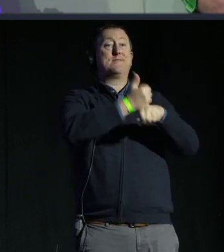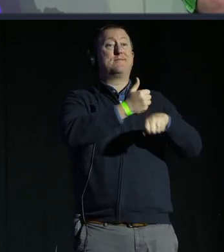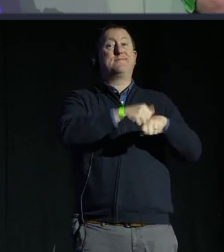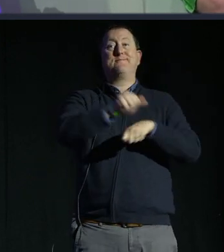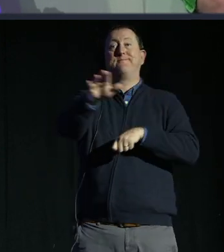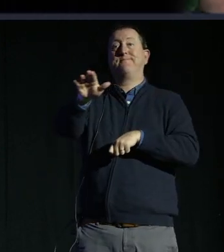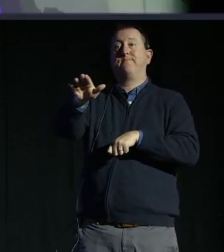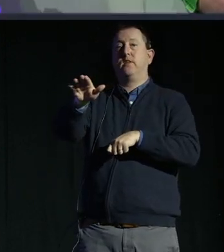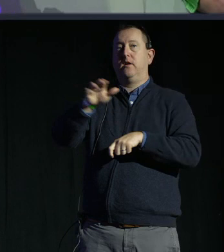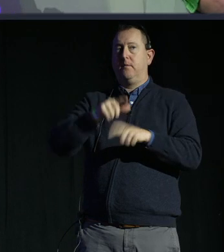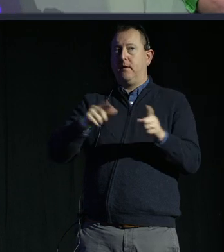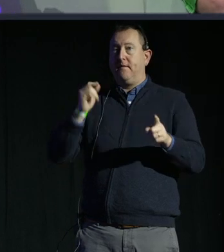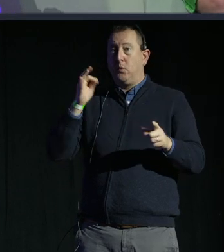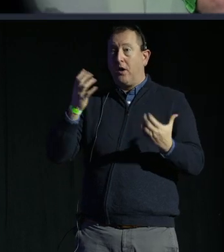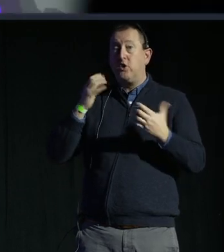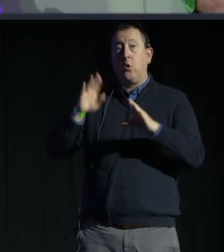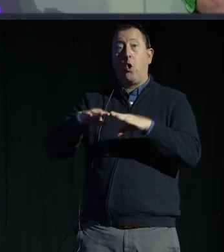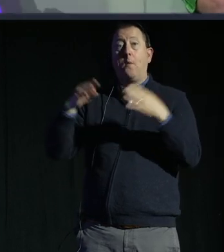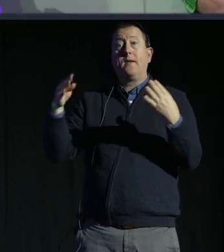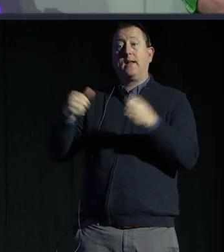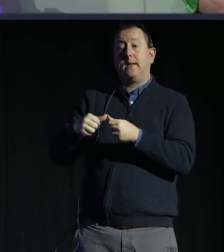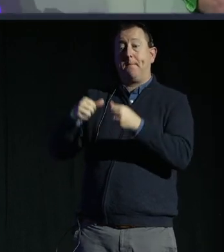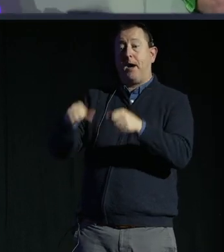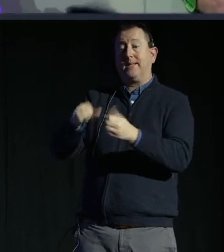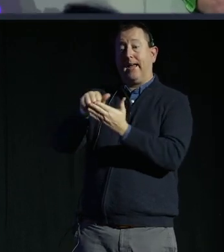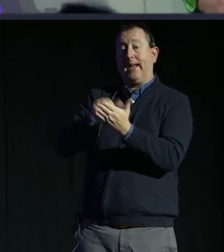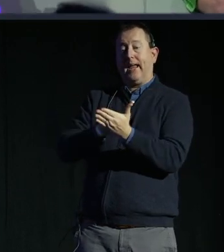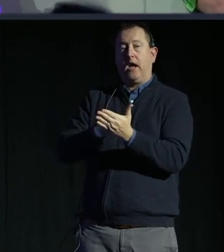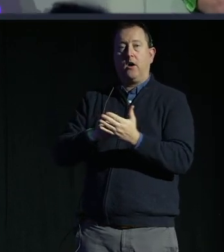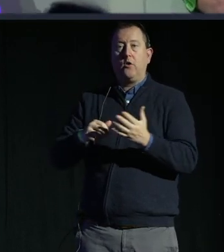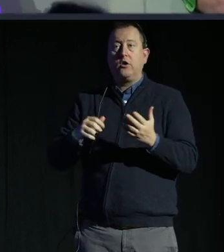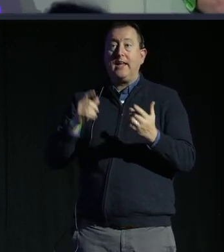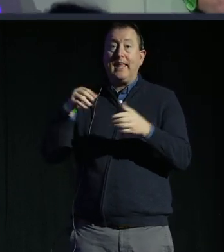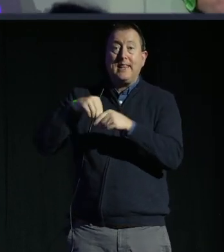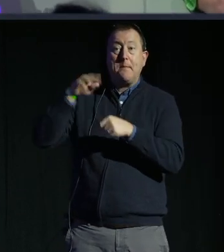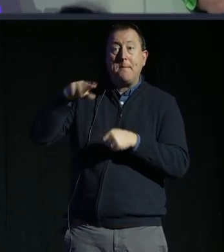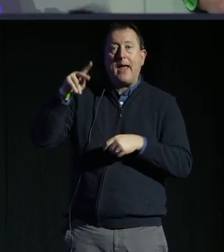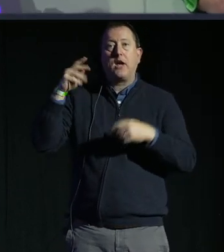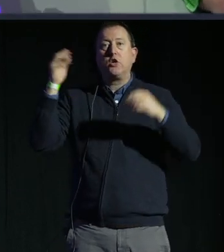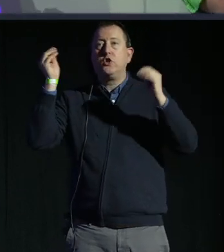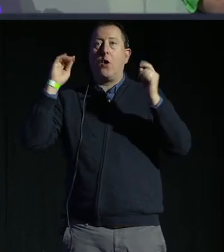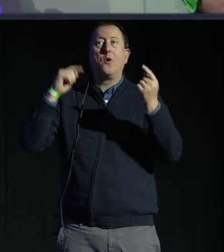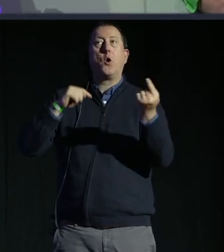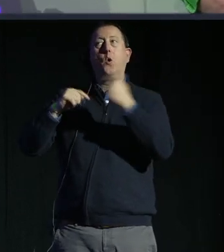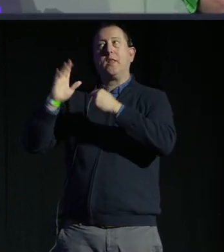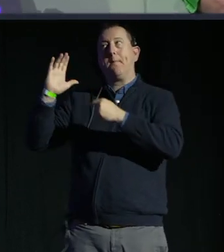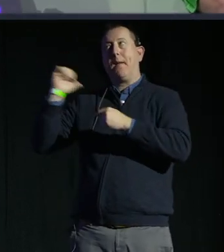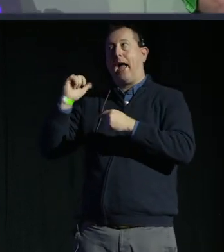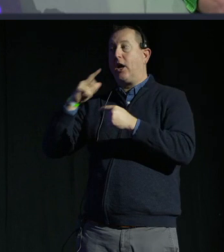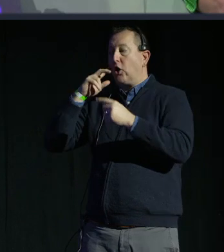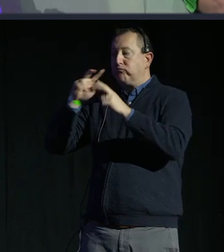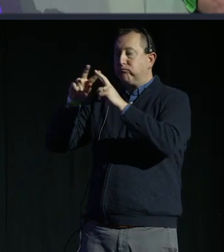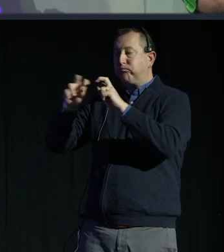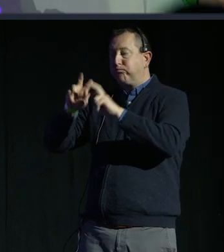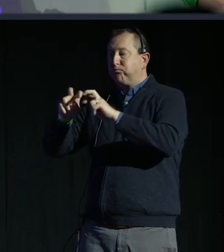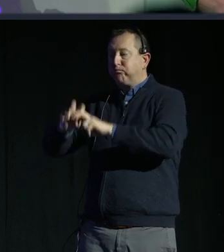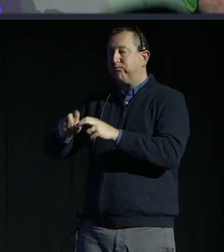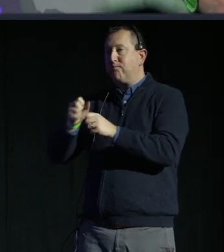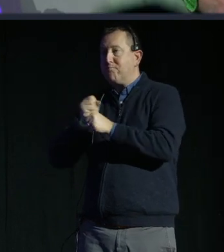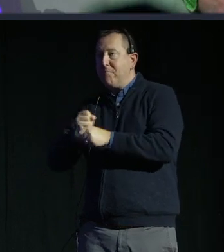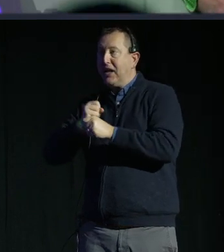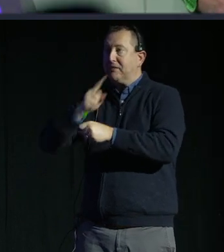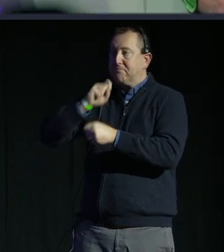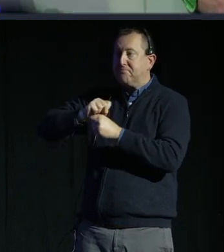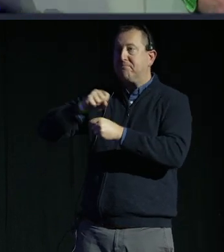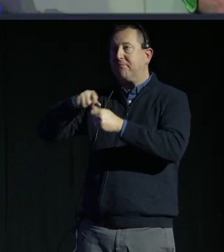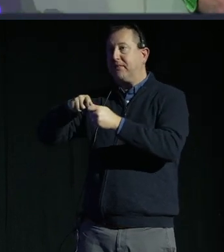you go open a deposit account, like no one goes to the back of the bank in the vault and like carves out your deposit account for you. Like that's not how it works. The origination